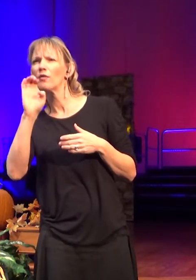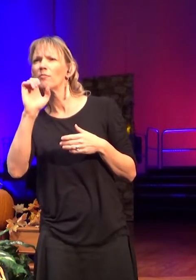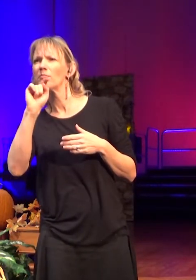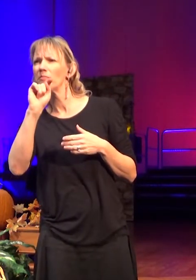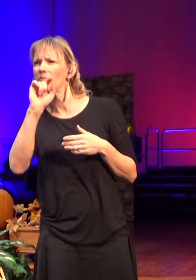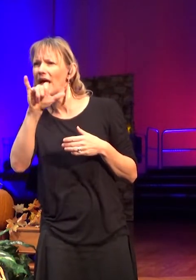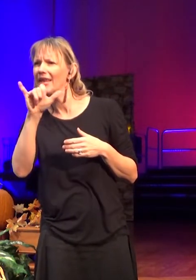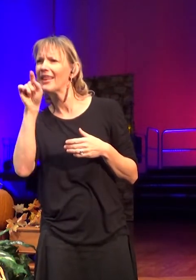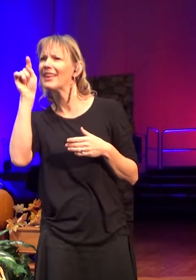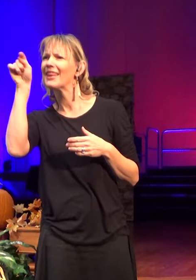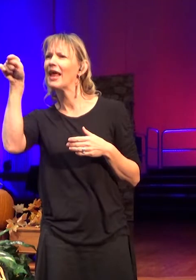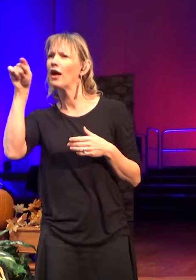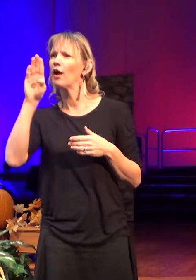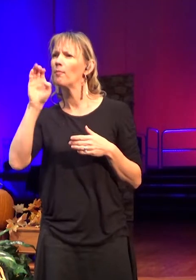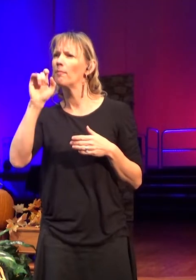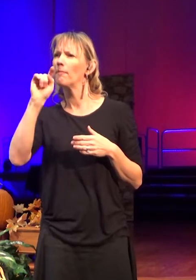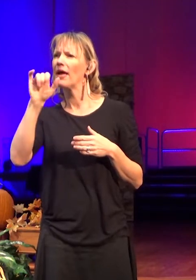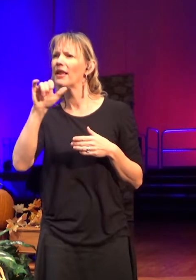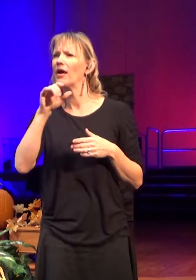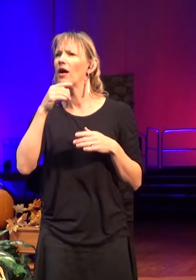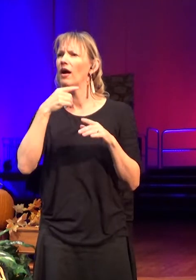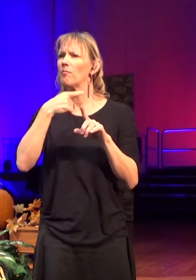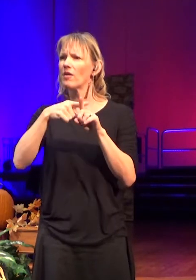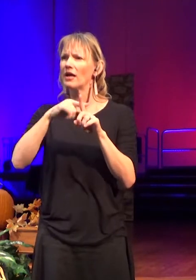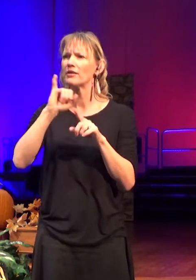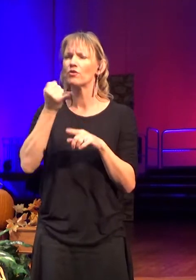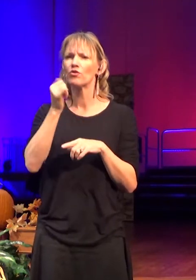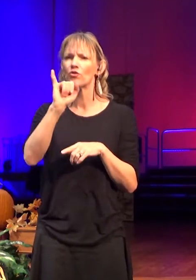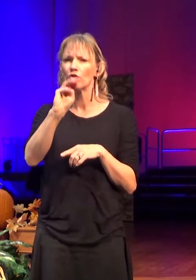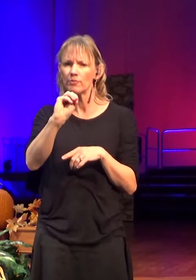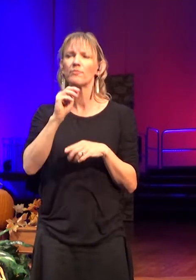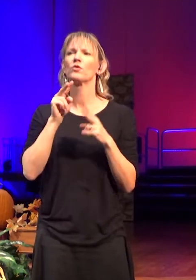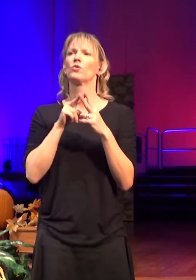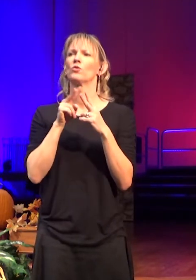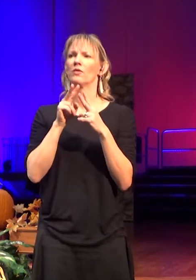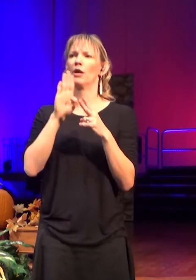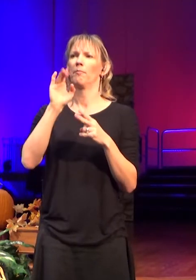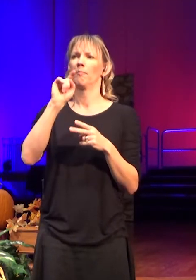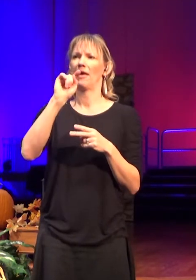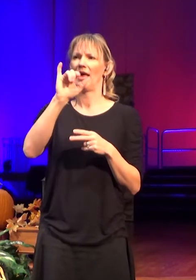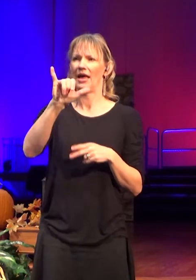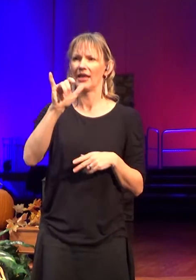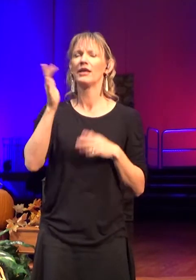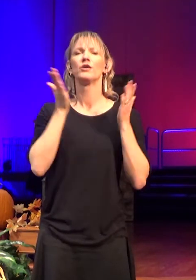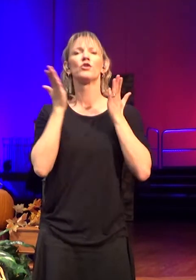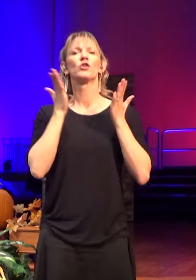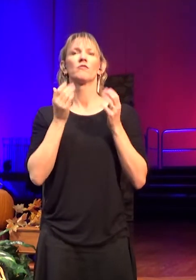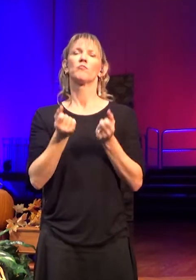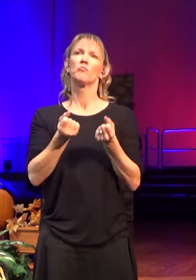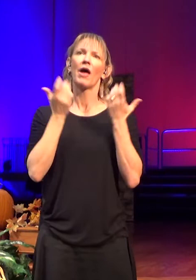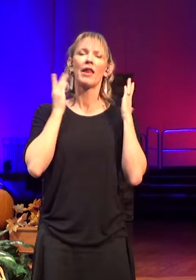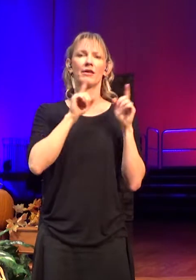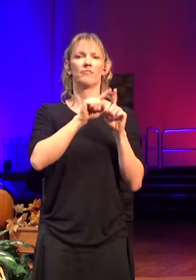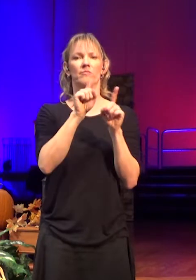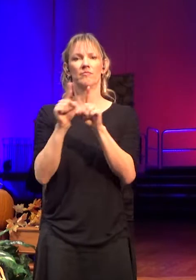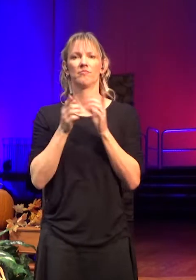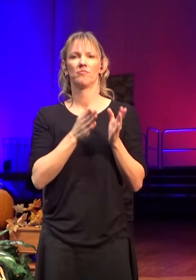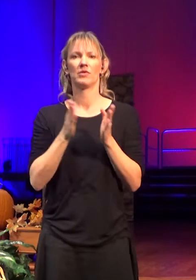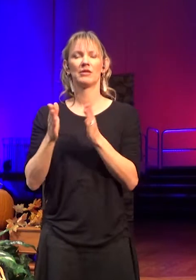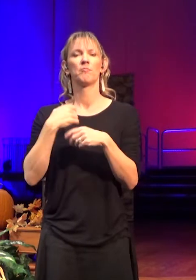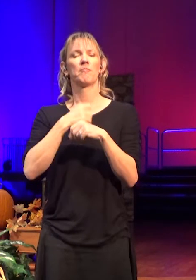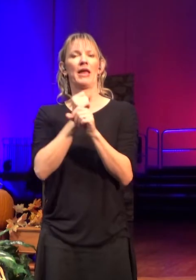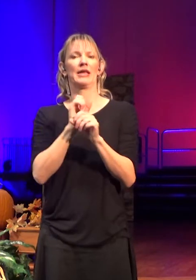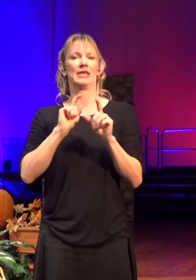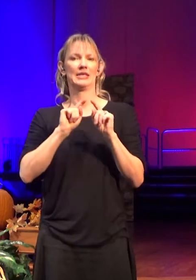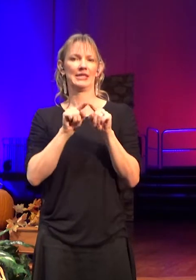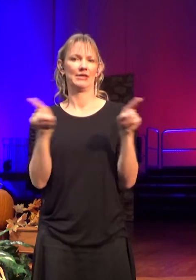Somewhere over there, I saw, where's Betty? There is Betty hiding behind Jim, another wonderful volunteer who works with our youth. But Betty Archuleta serves in so